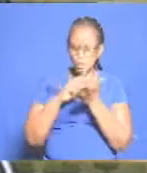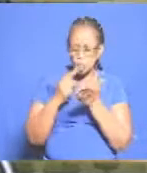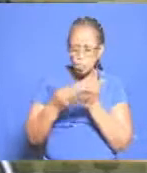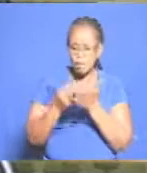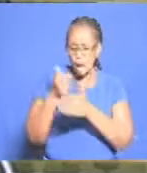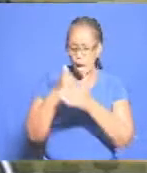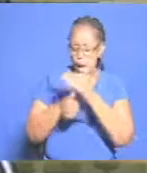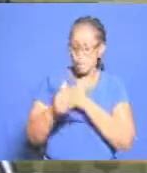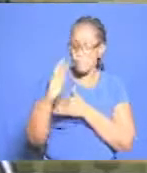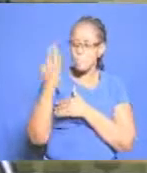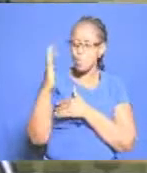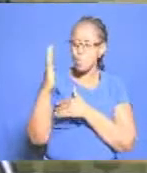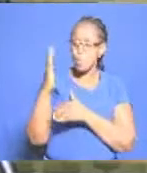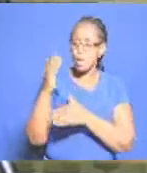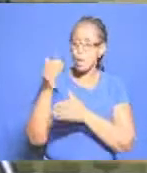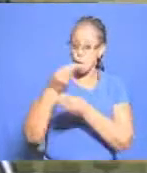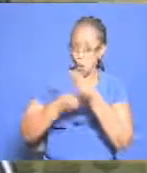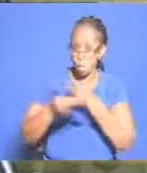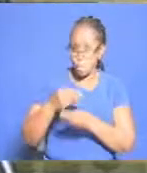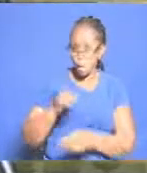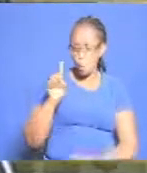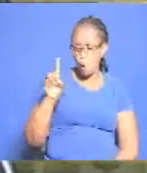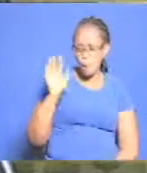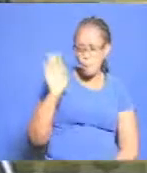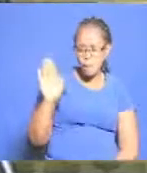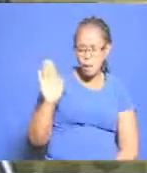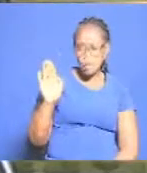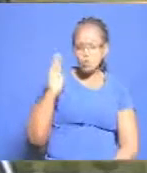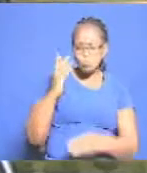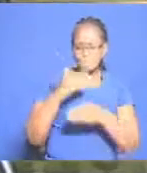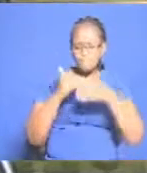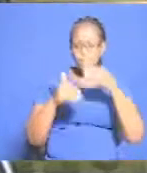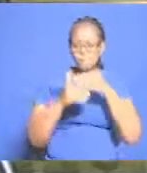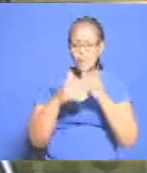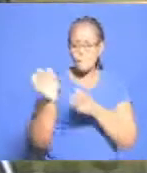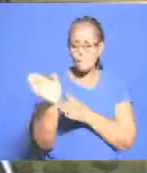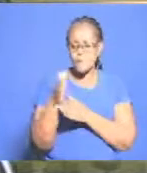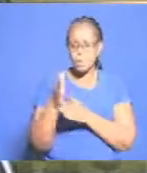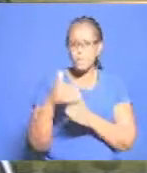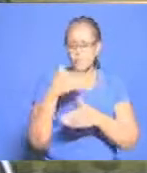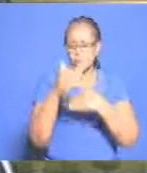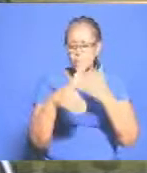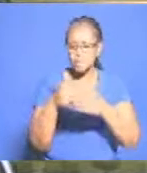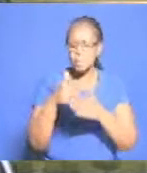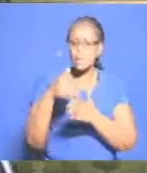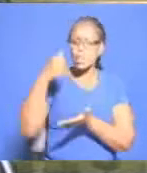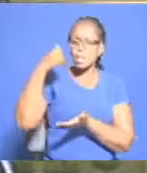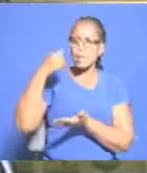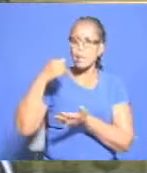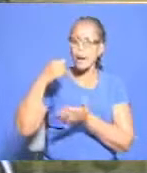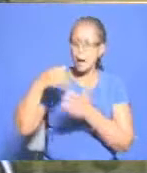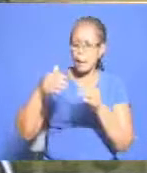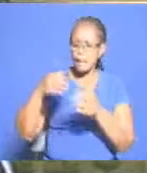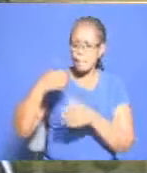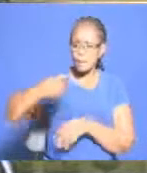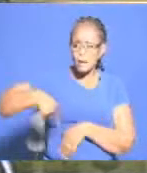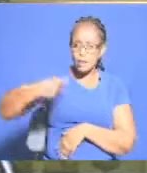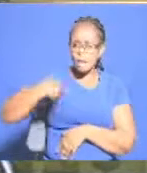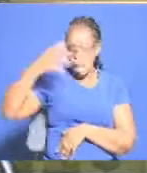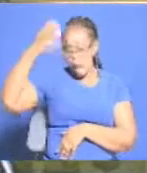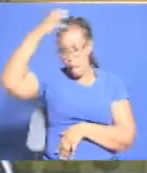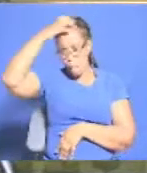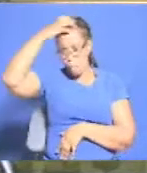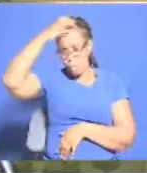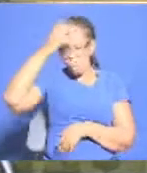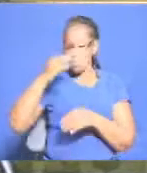blue economy, cash link 1 billion for construction of fish processing plant in Lamu, cash link 290 million for